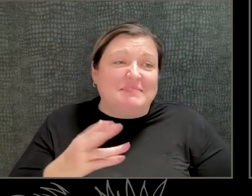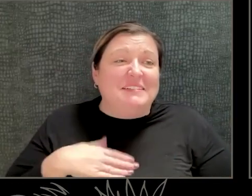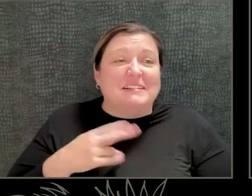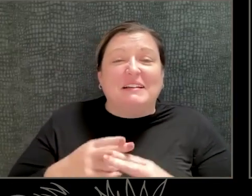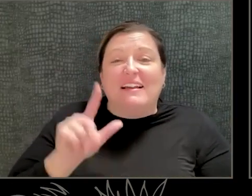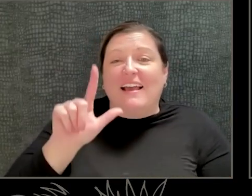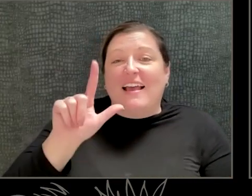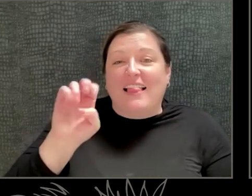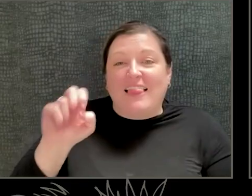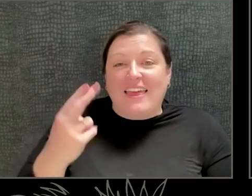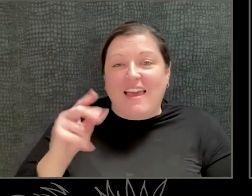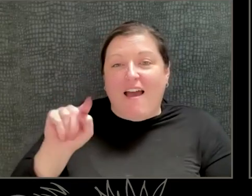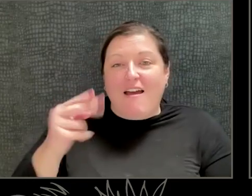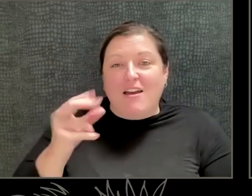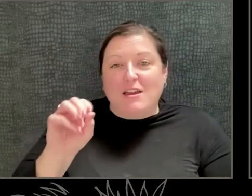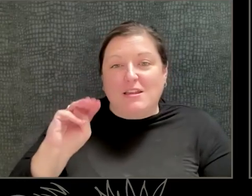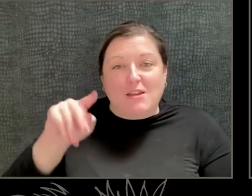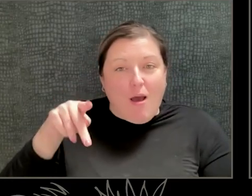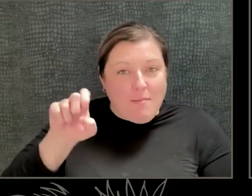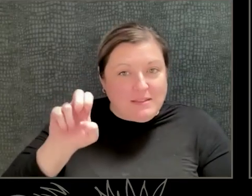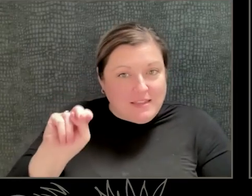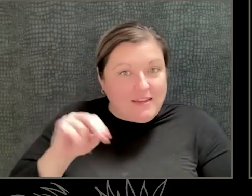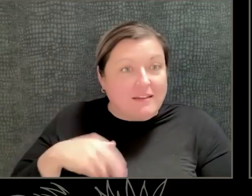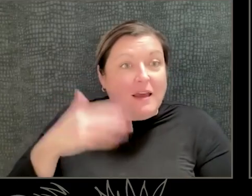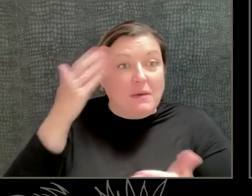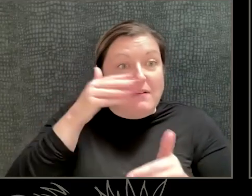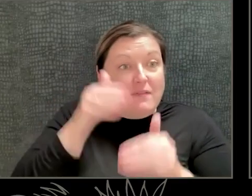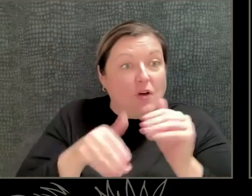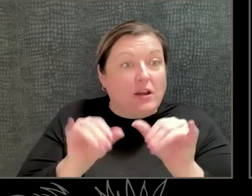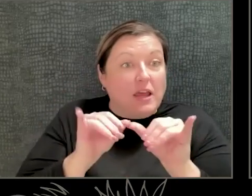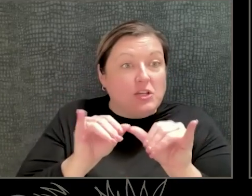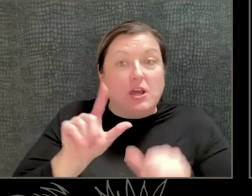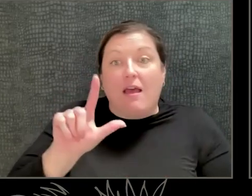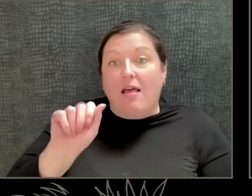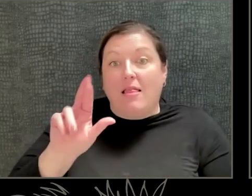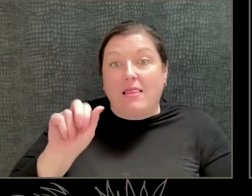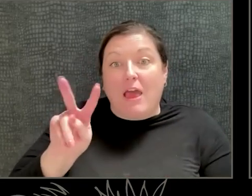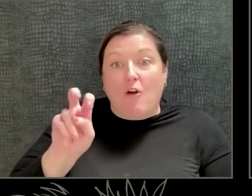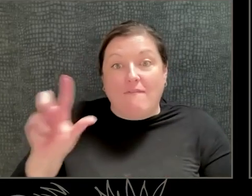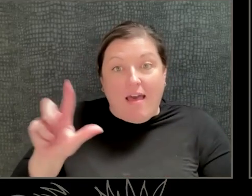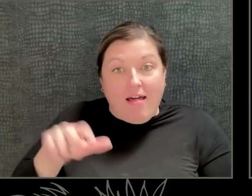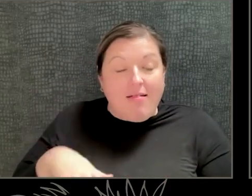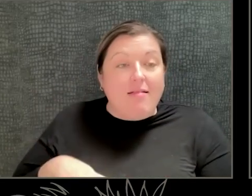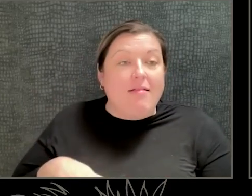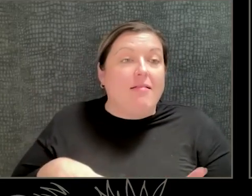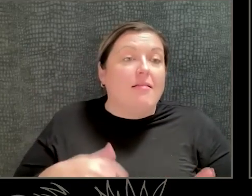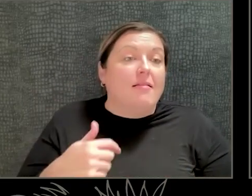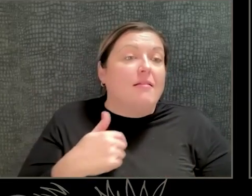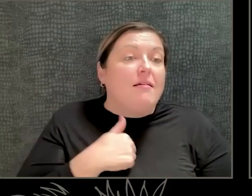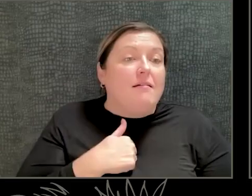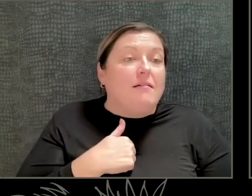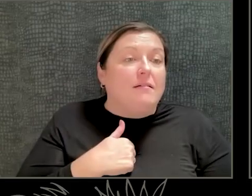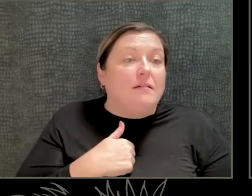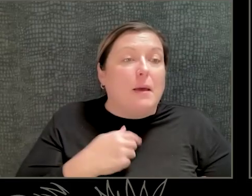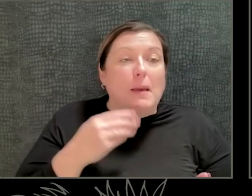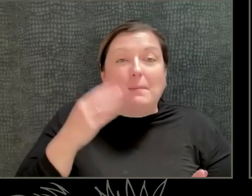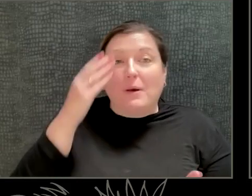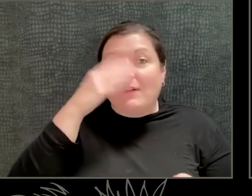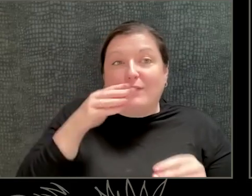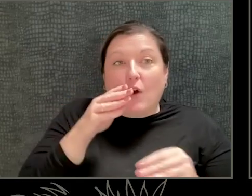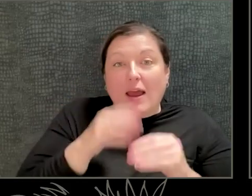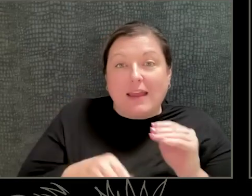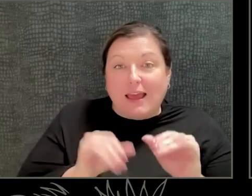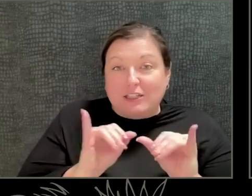Leah Thompson. I am a front-end engineer at Laravel. So I am a front-end engineer